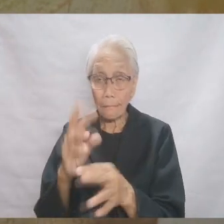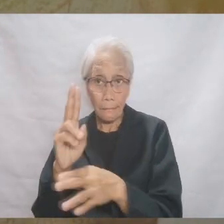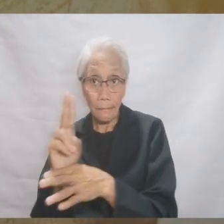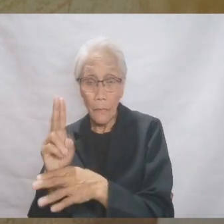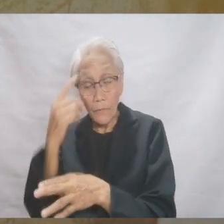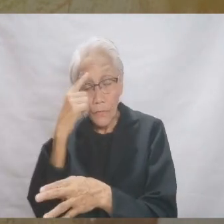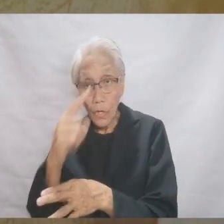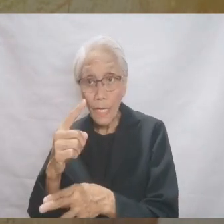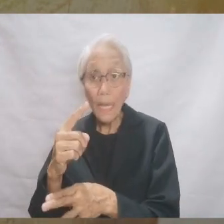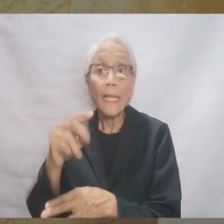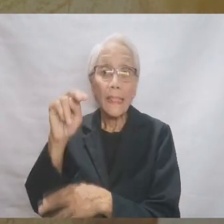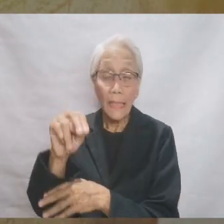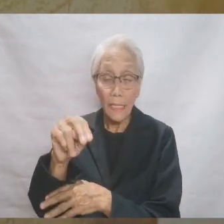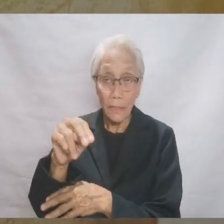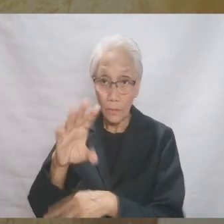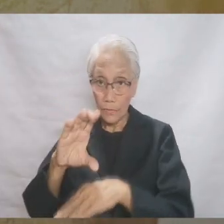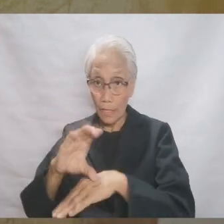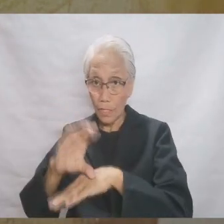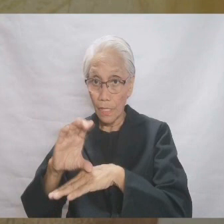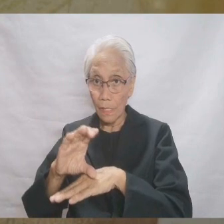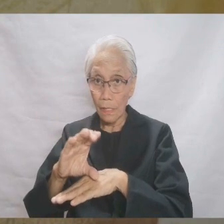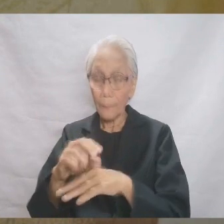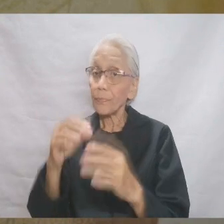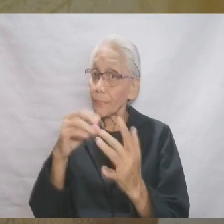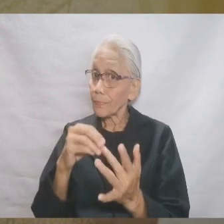and useful for the needs of the church.